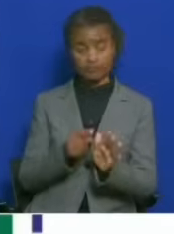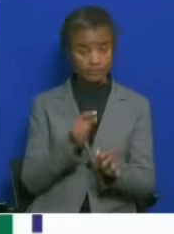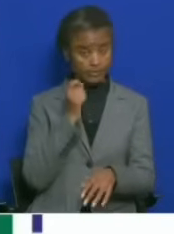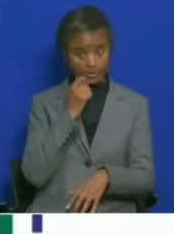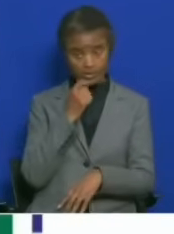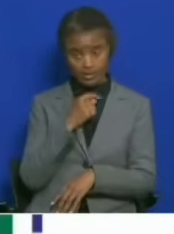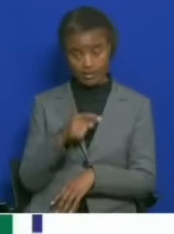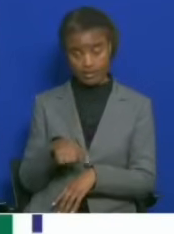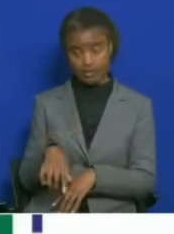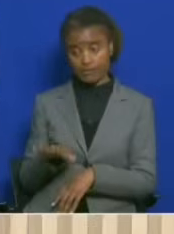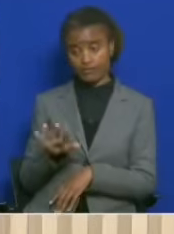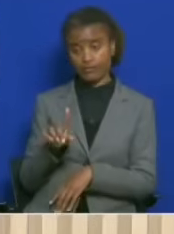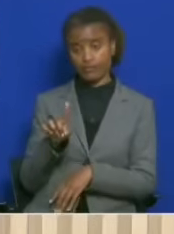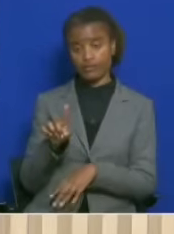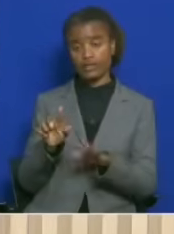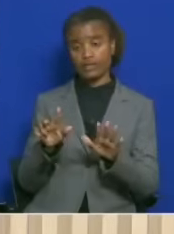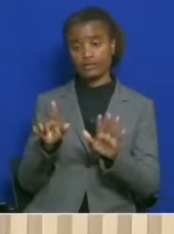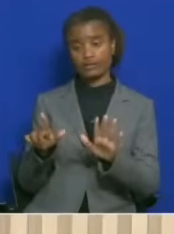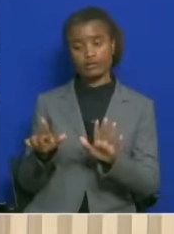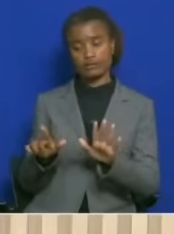5187. Yeah, we don't have